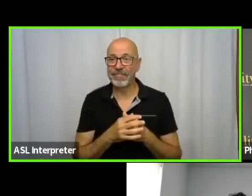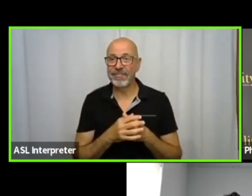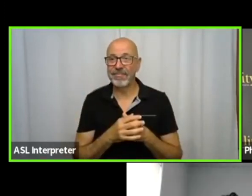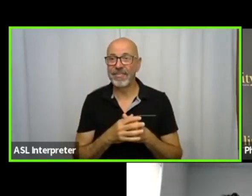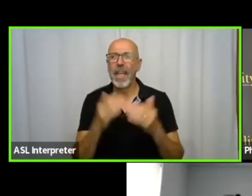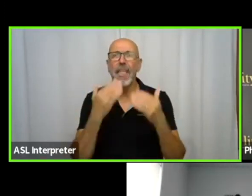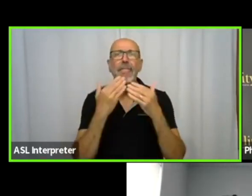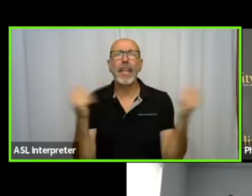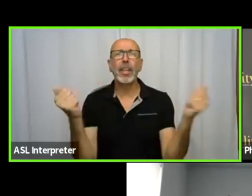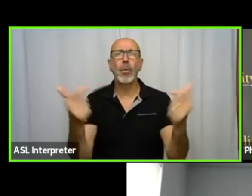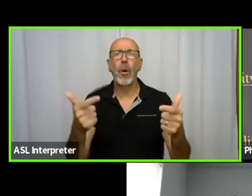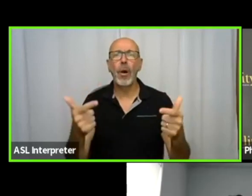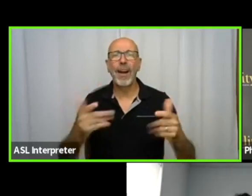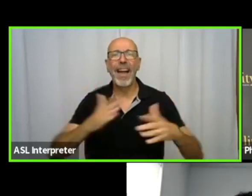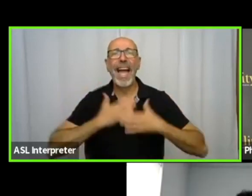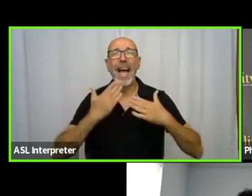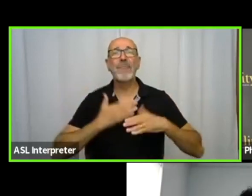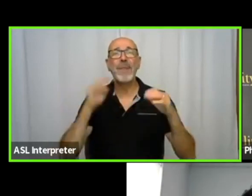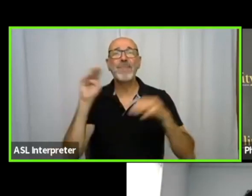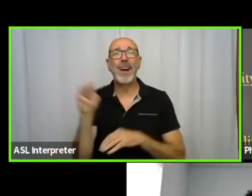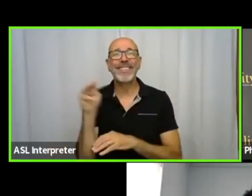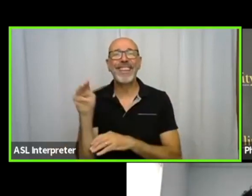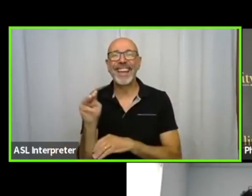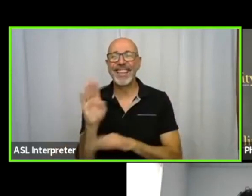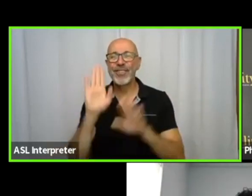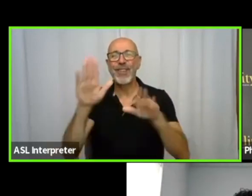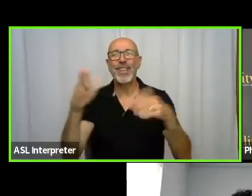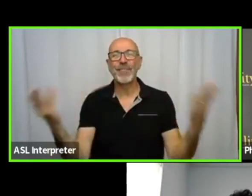Thank you, everyone. Happy Monday. Great to be here